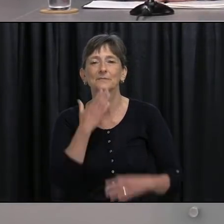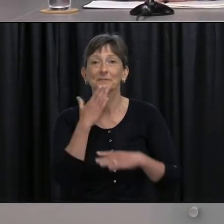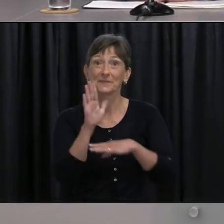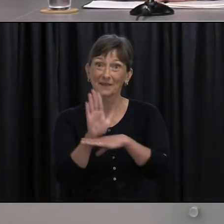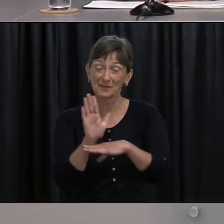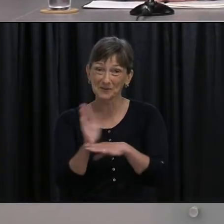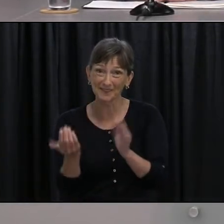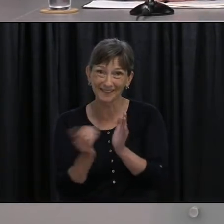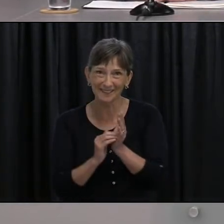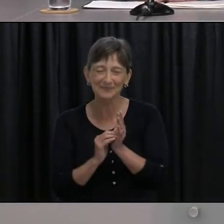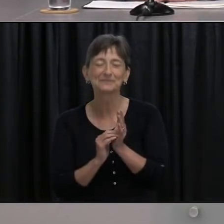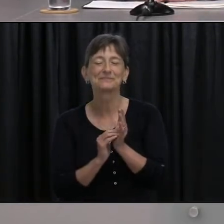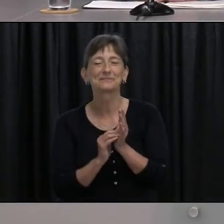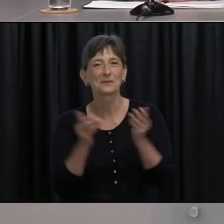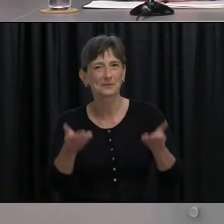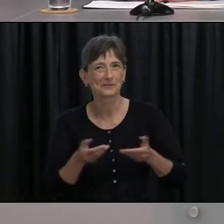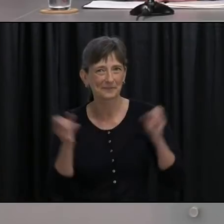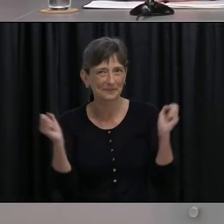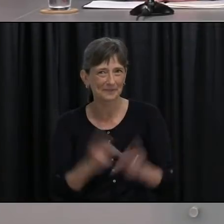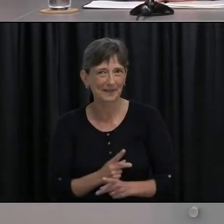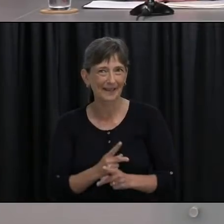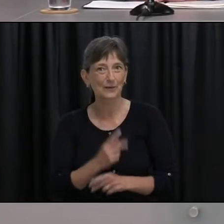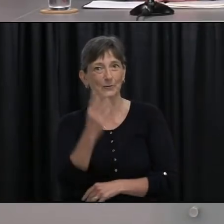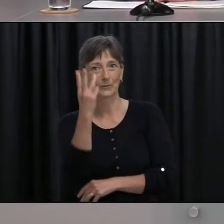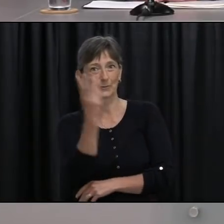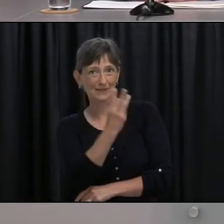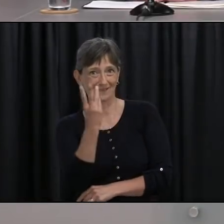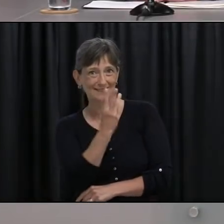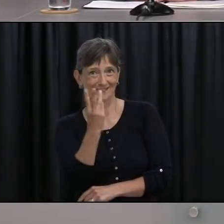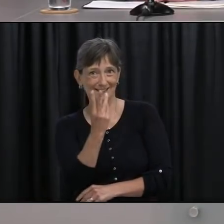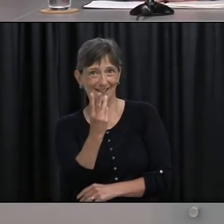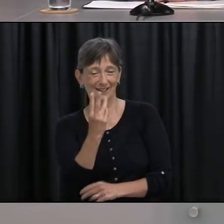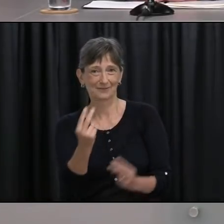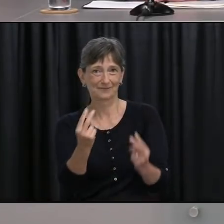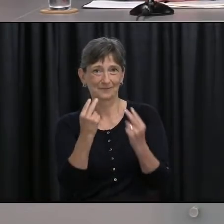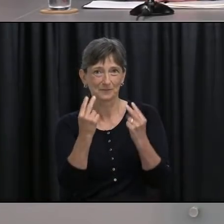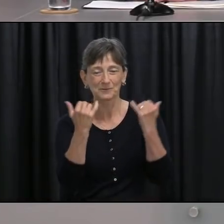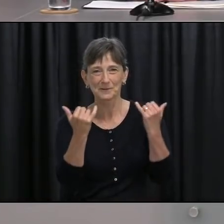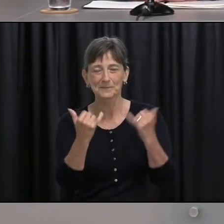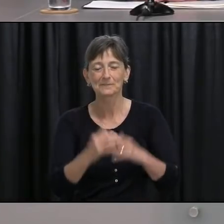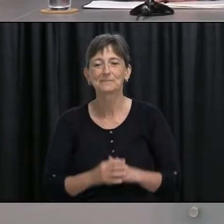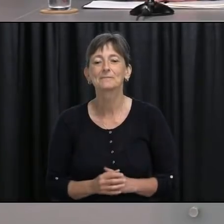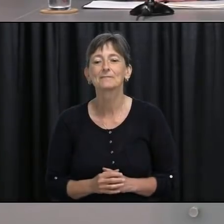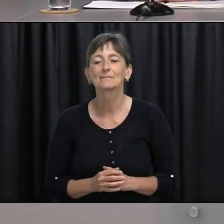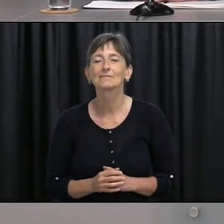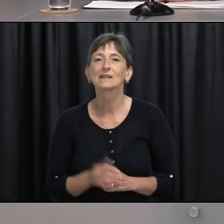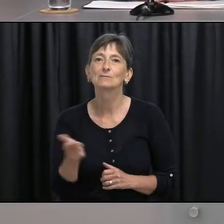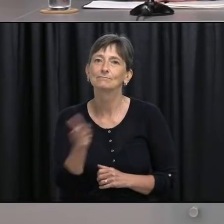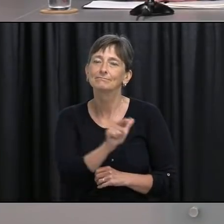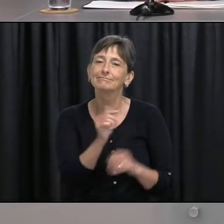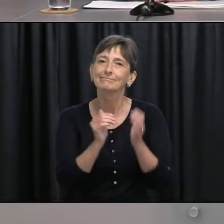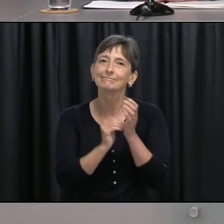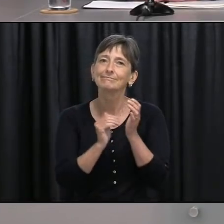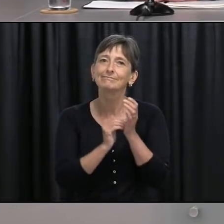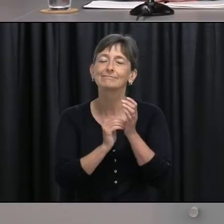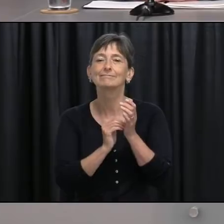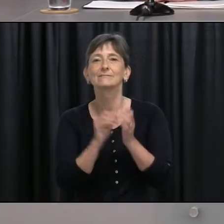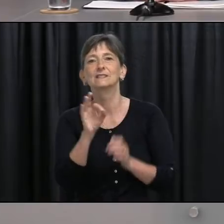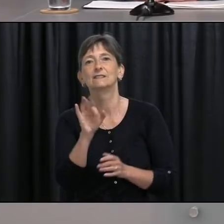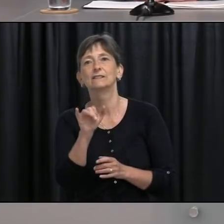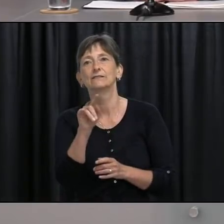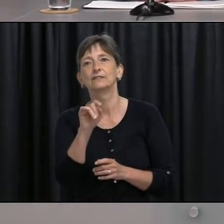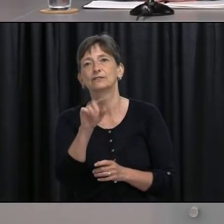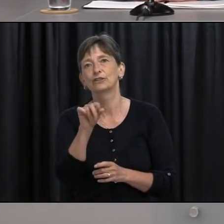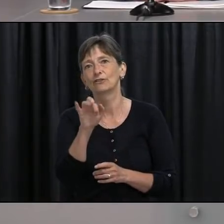Well, good afternoon again, everyone, and welcome back to this Wednesday media availability. I will now turn it over to Dr. Janice